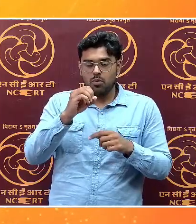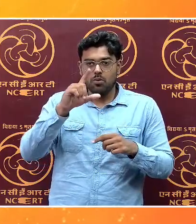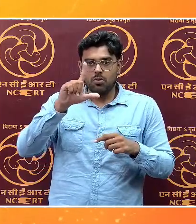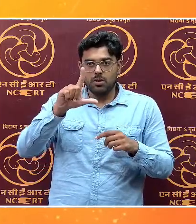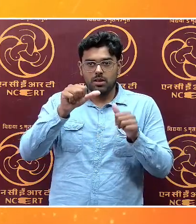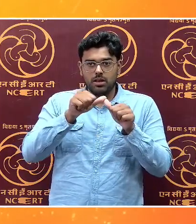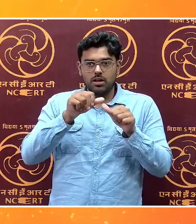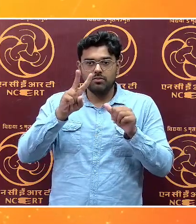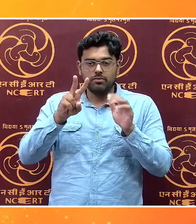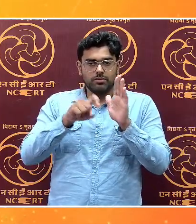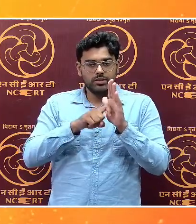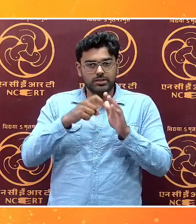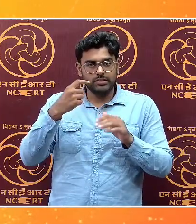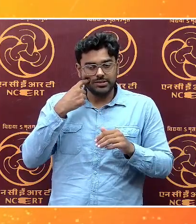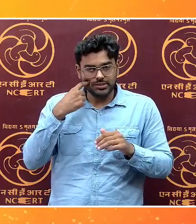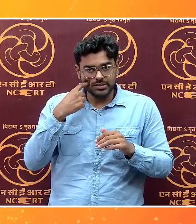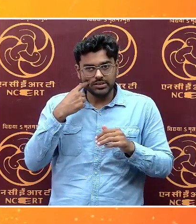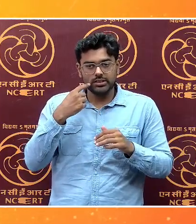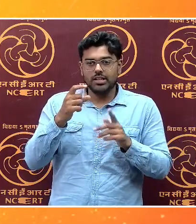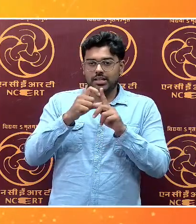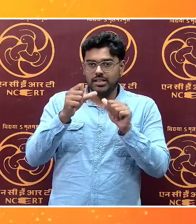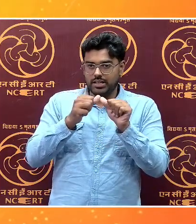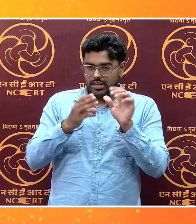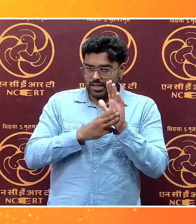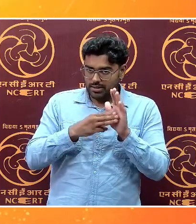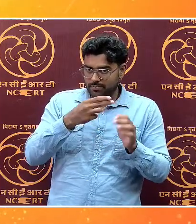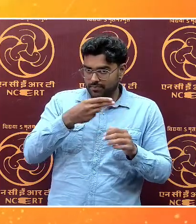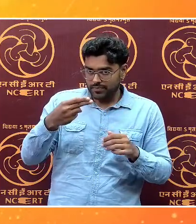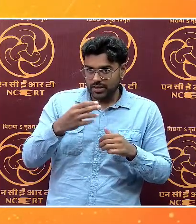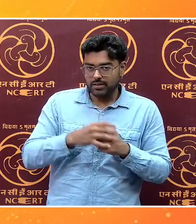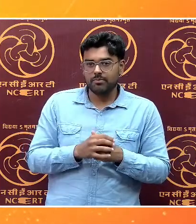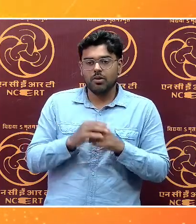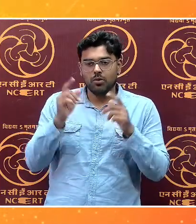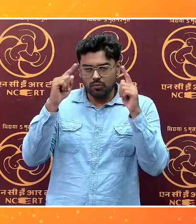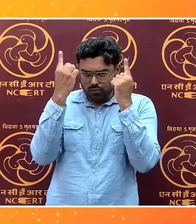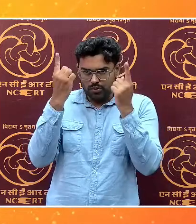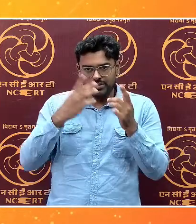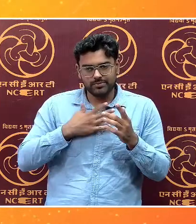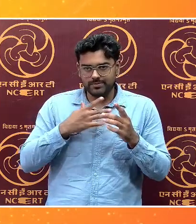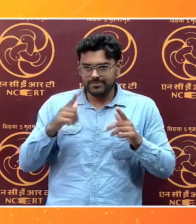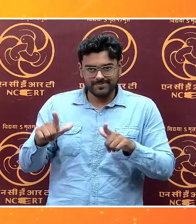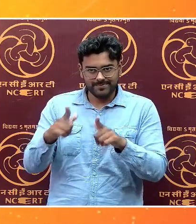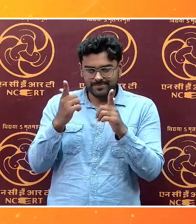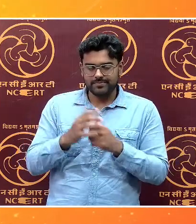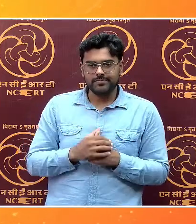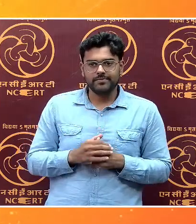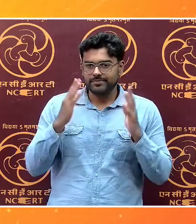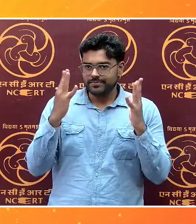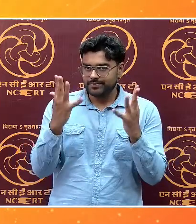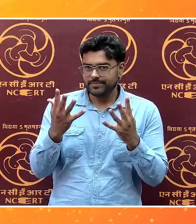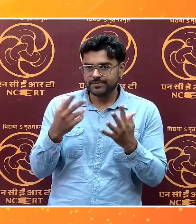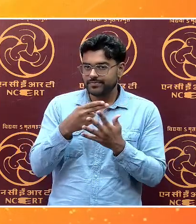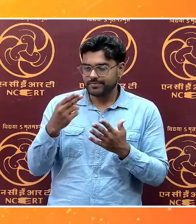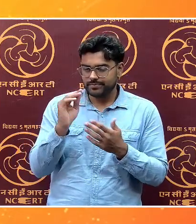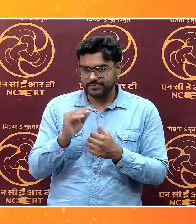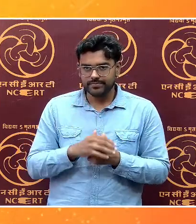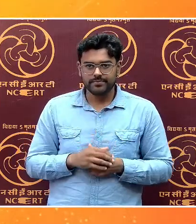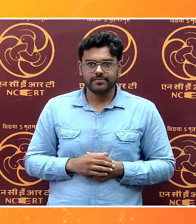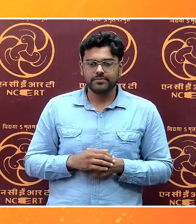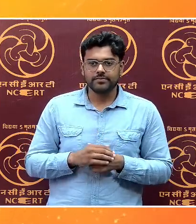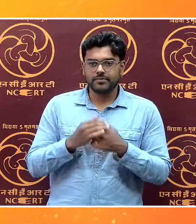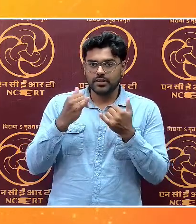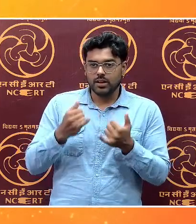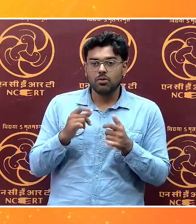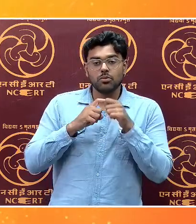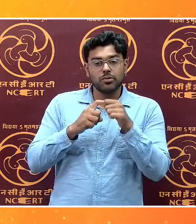Wildlife Sanctuary. Sanctuary. So dear children, another question for you for your assessment, for preparing your holistic progress